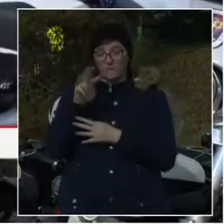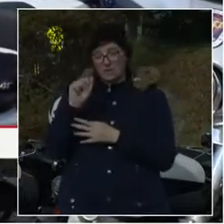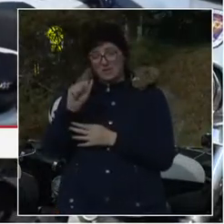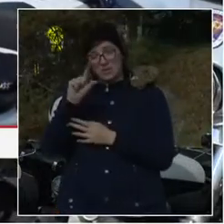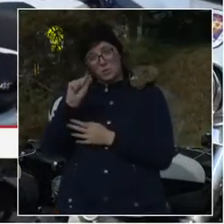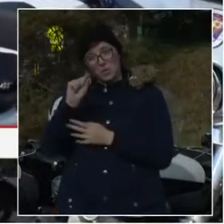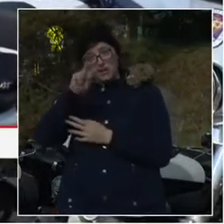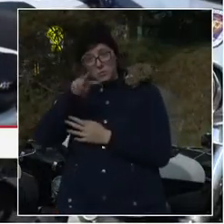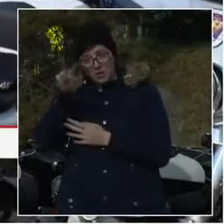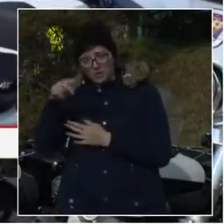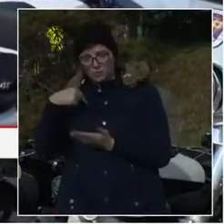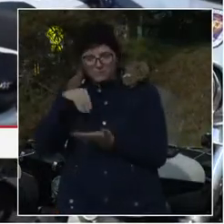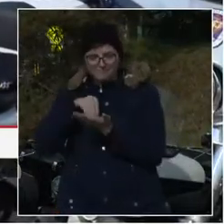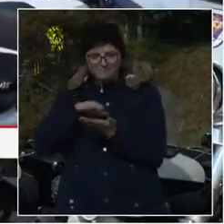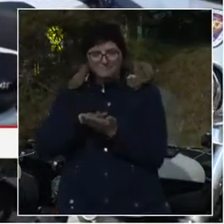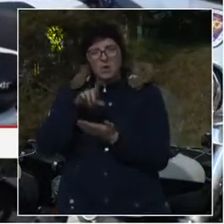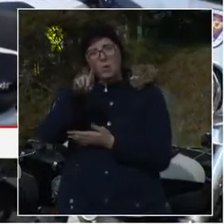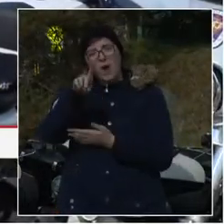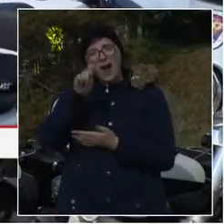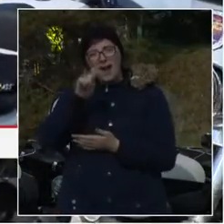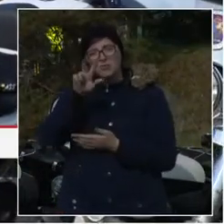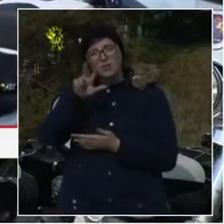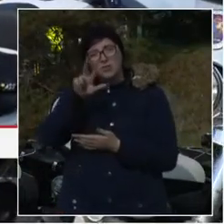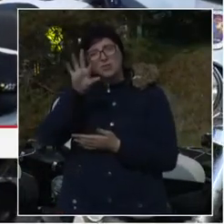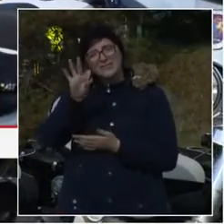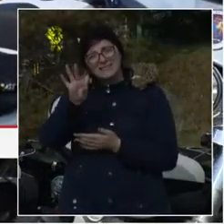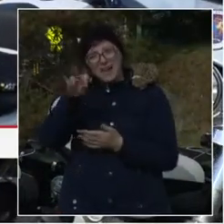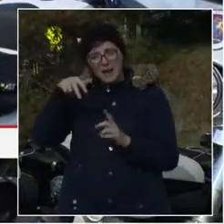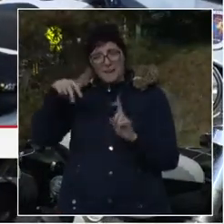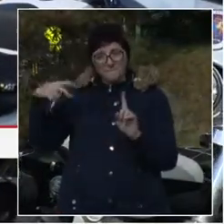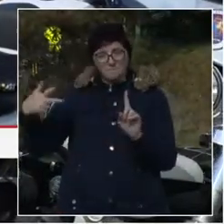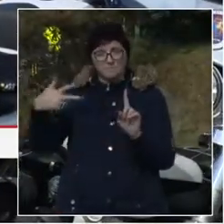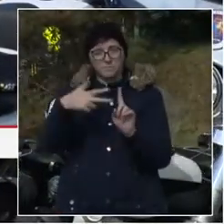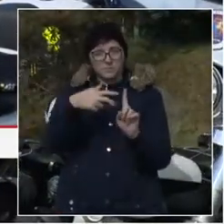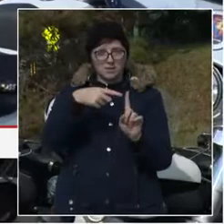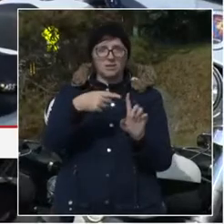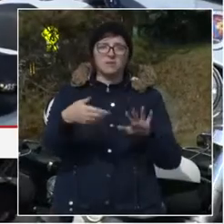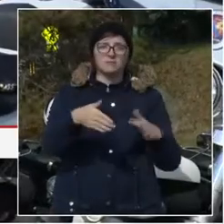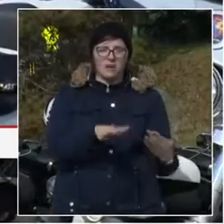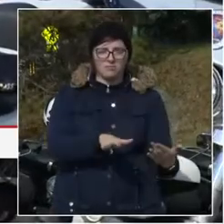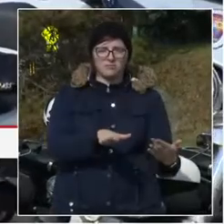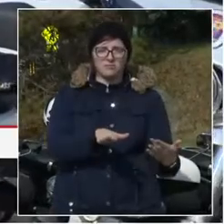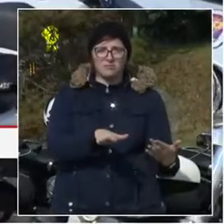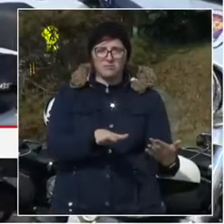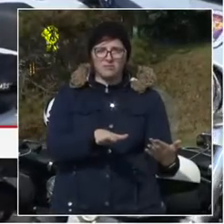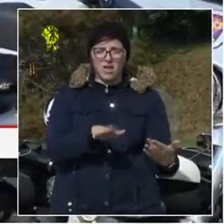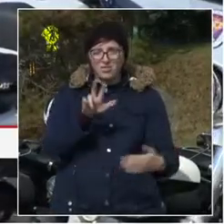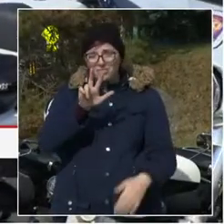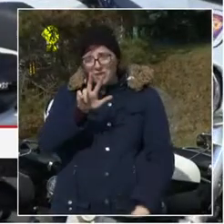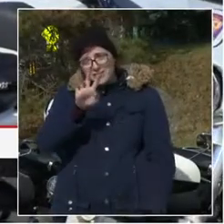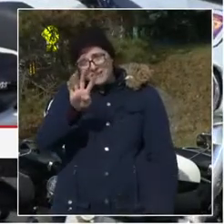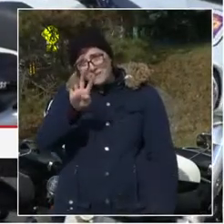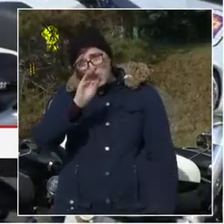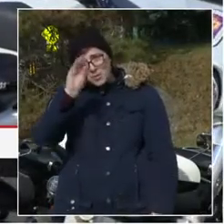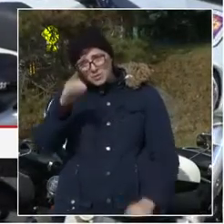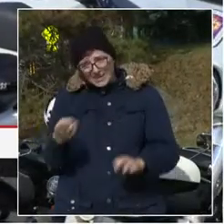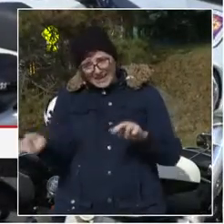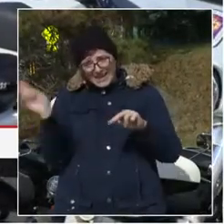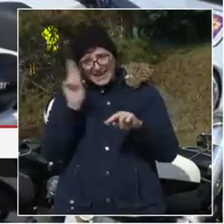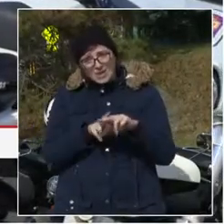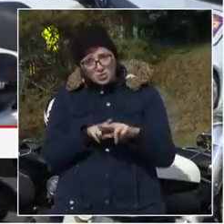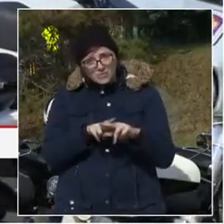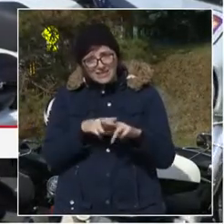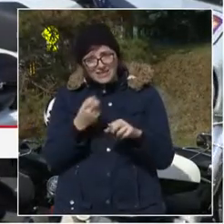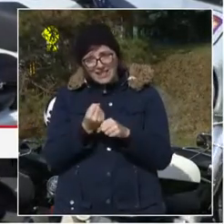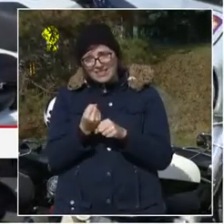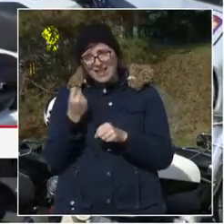2022, we have recorded 139 pedestrian fatalities. That's 34% increase over the same period